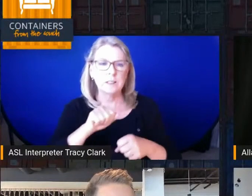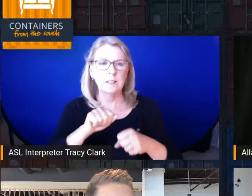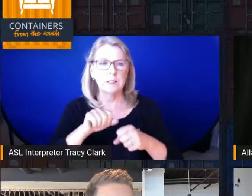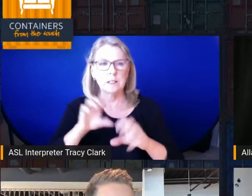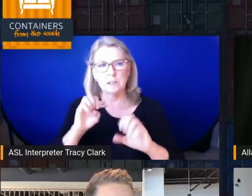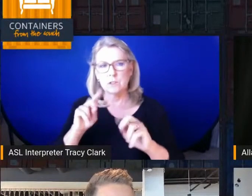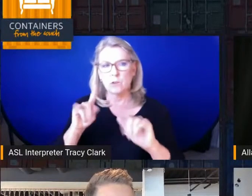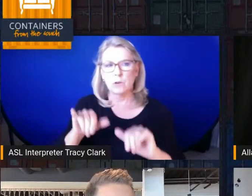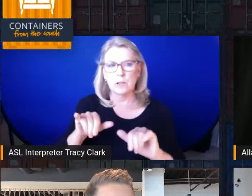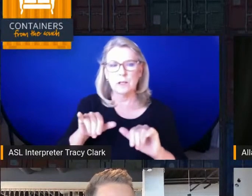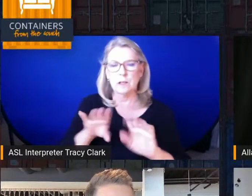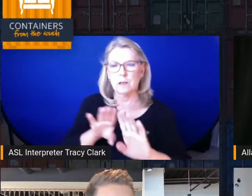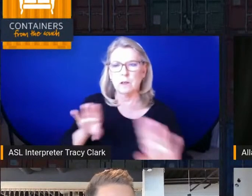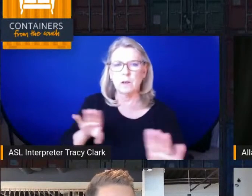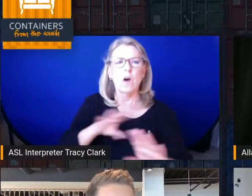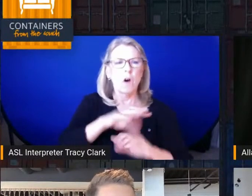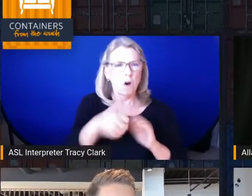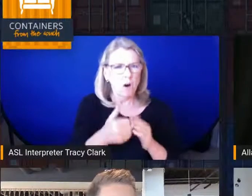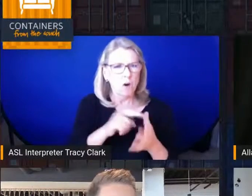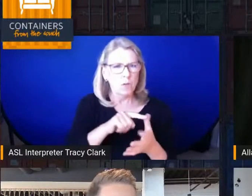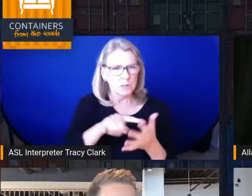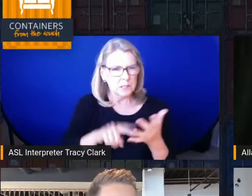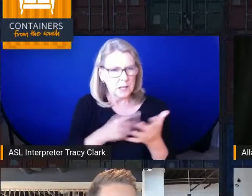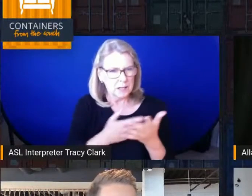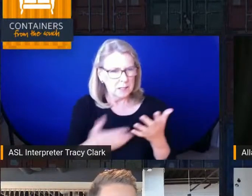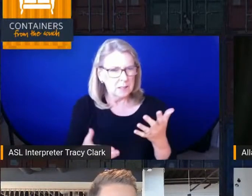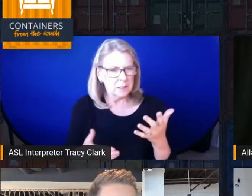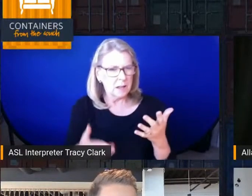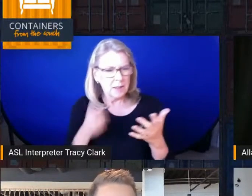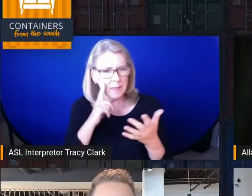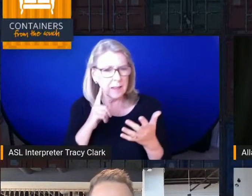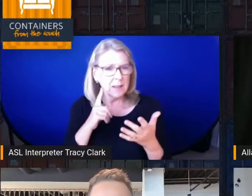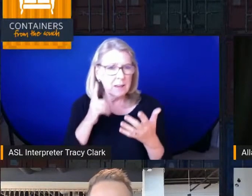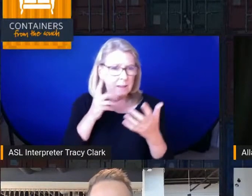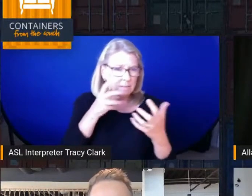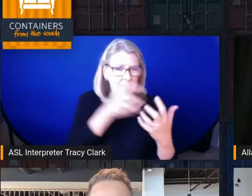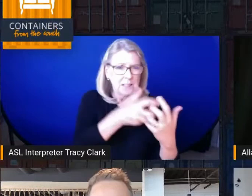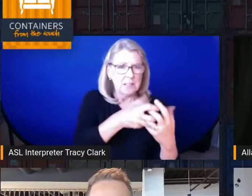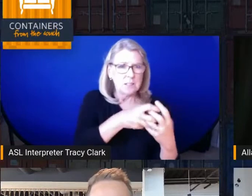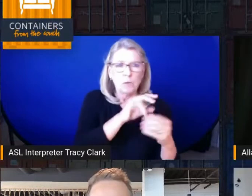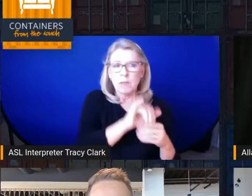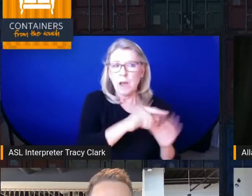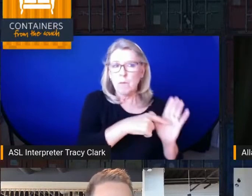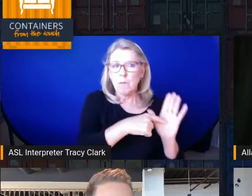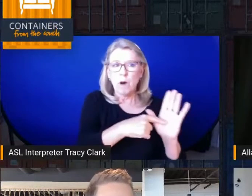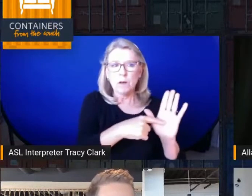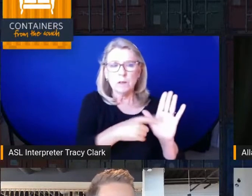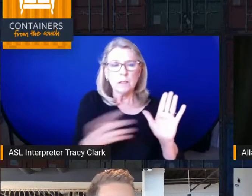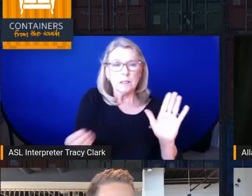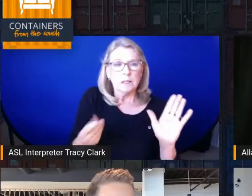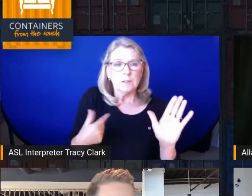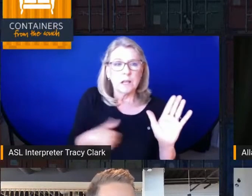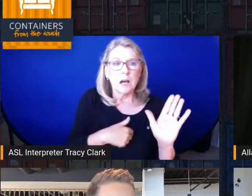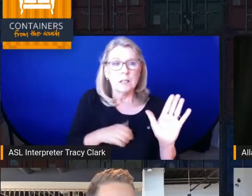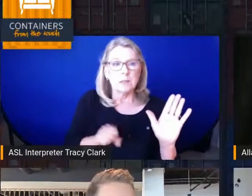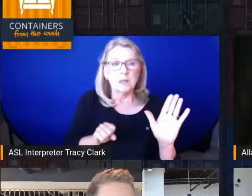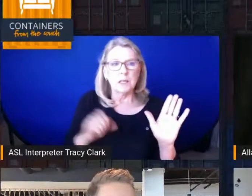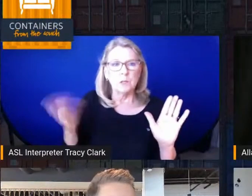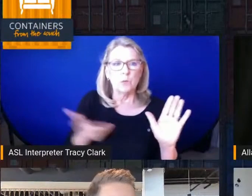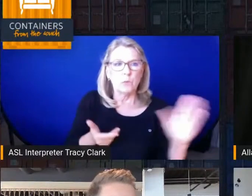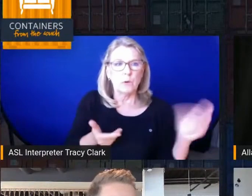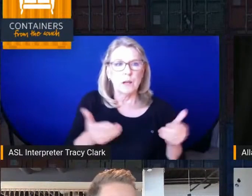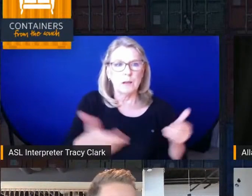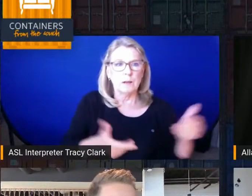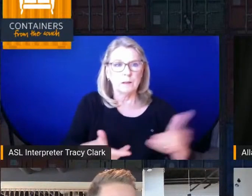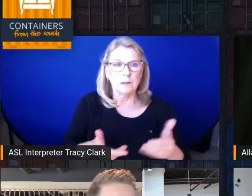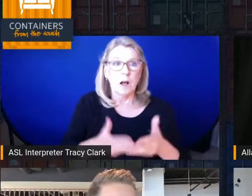Cilium. I think it fits into that model pretty well. It kind of gives us the ability to bring a lot of great new technology to a lot of